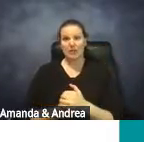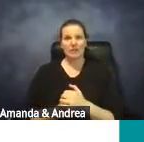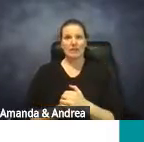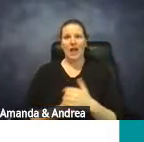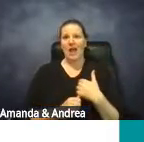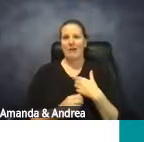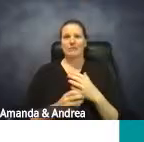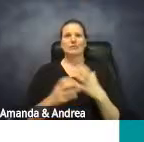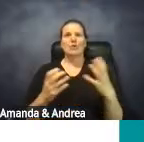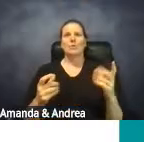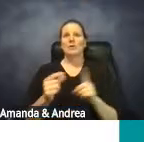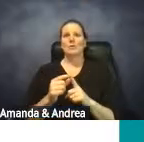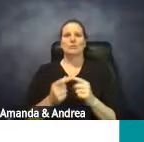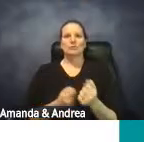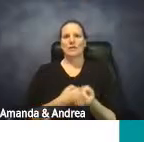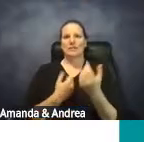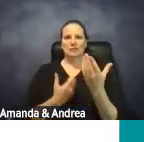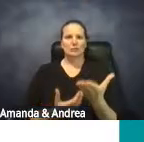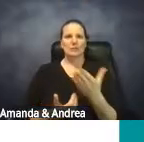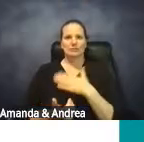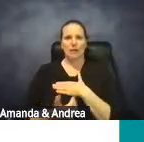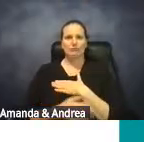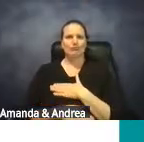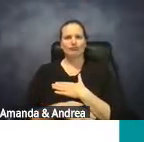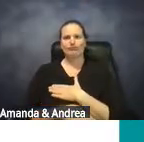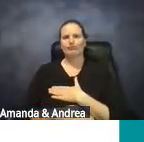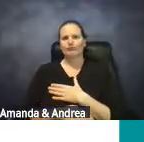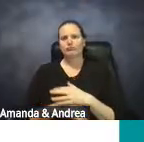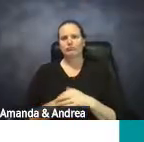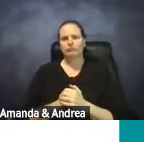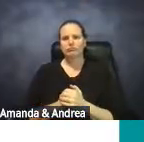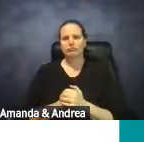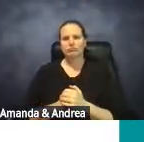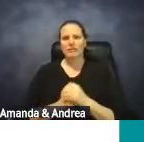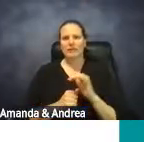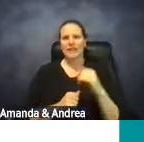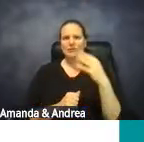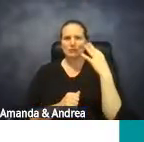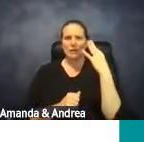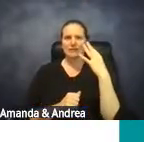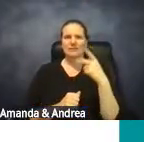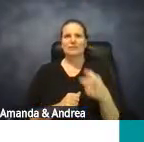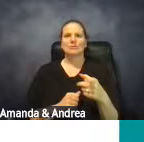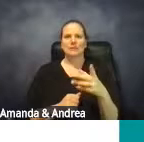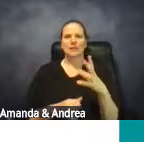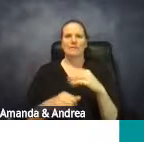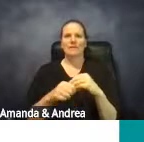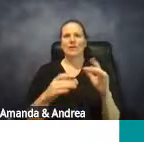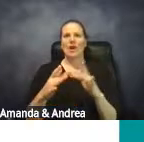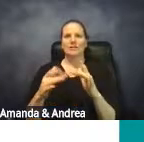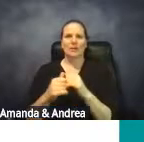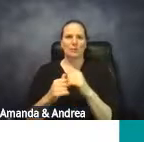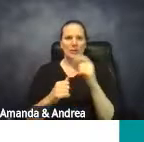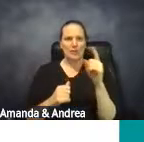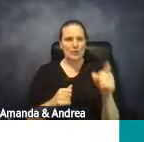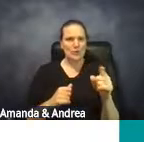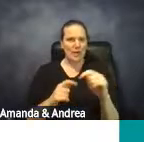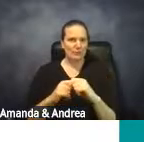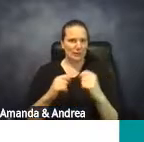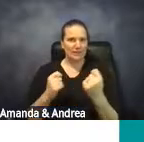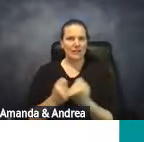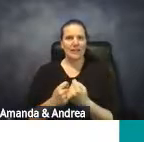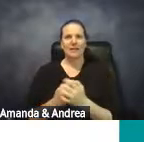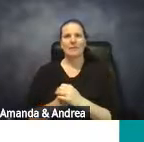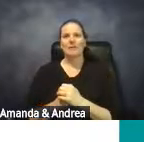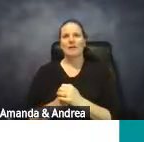many words to express my appreciation. It's just crazy being able to get in contact with you and your team,